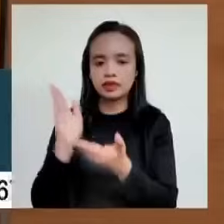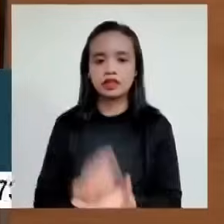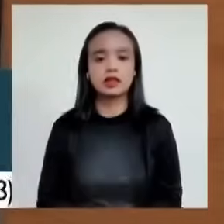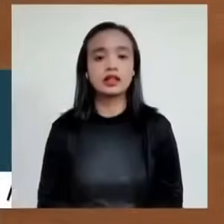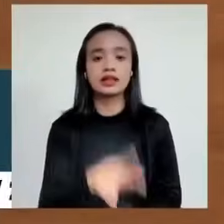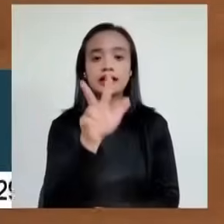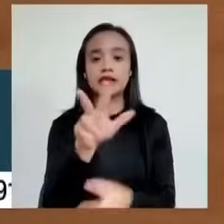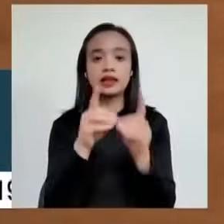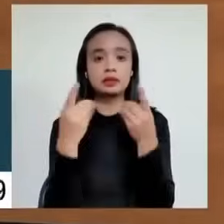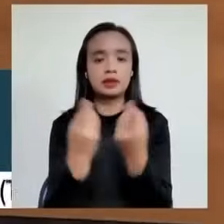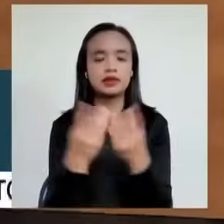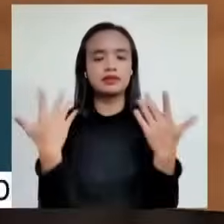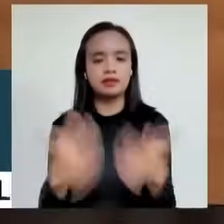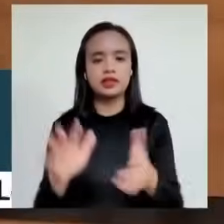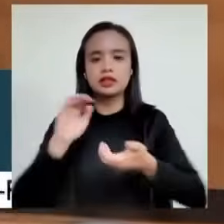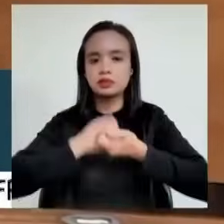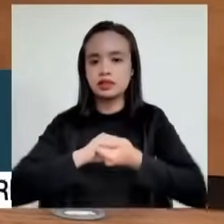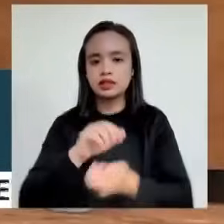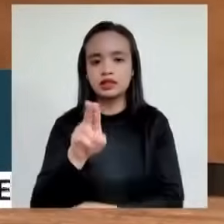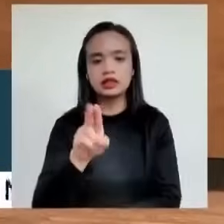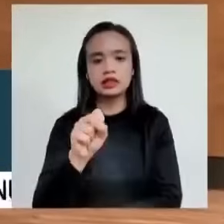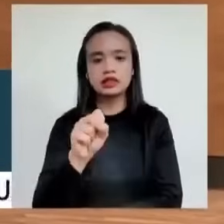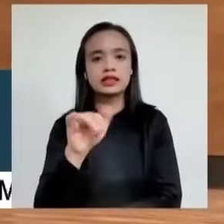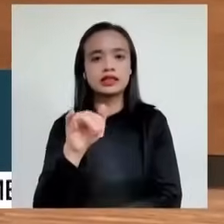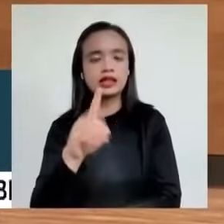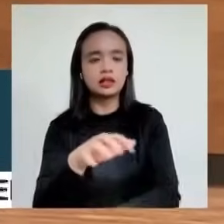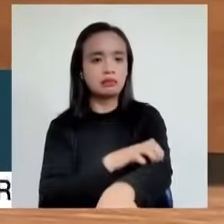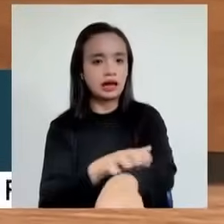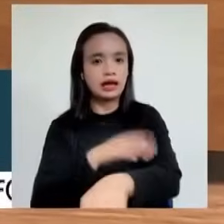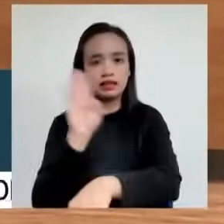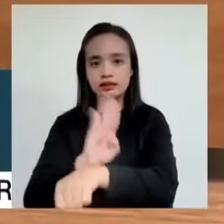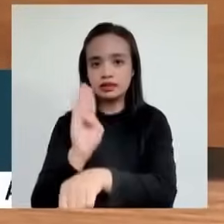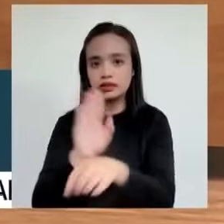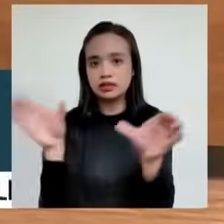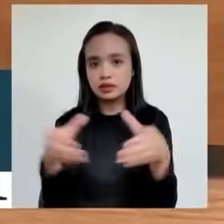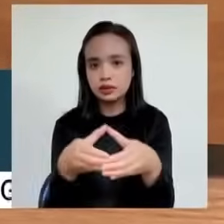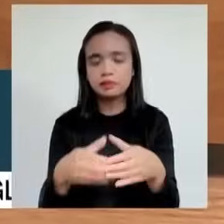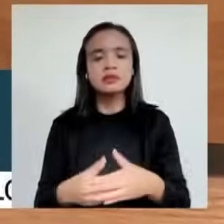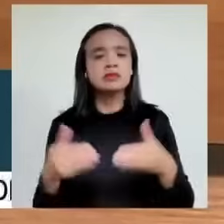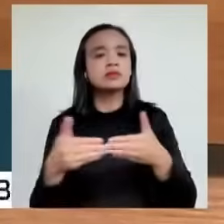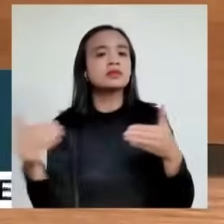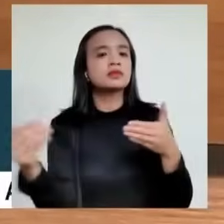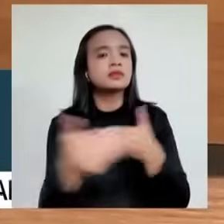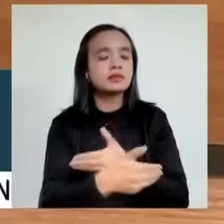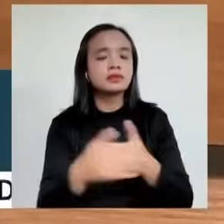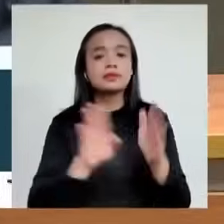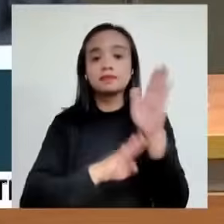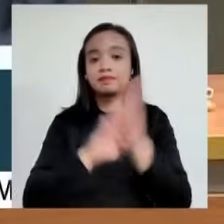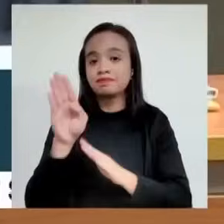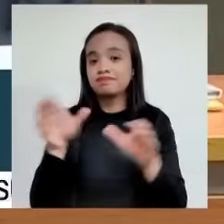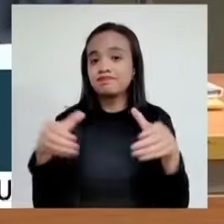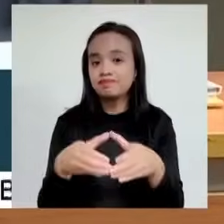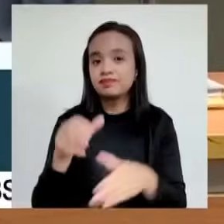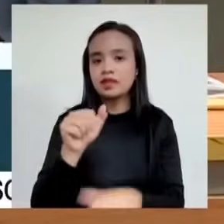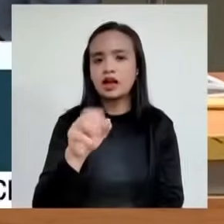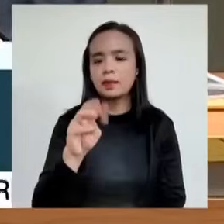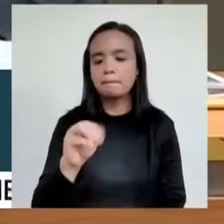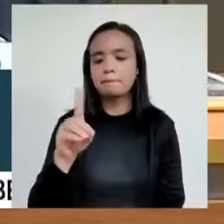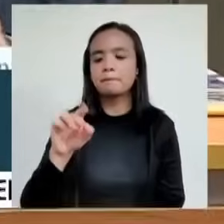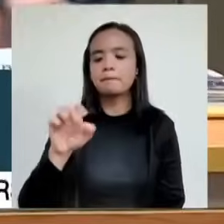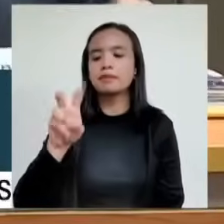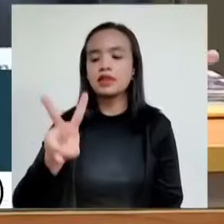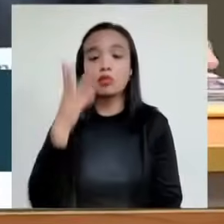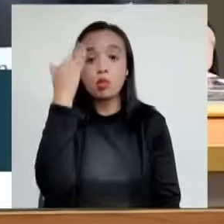with USAID, Makati Business Club, the Advanced Manufacturing Workforce Development Alliance, or AMDEV, to help the